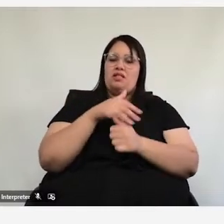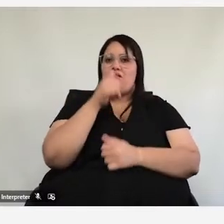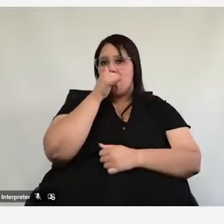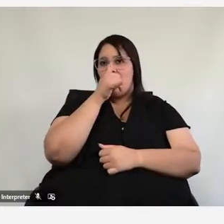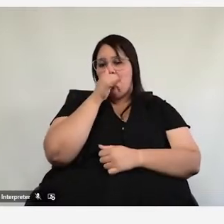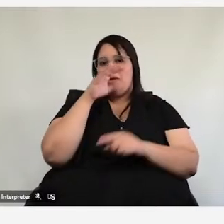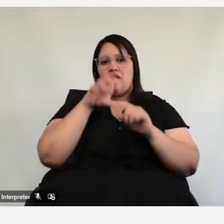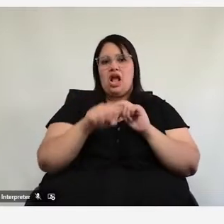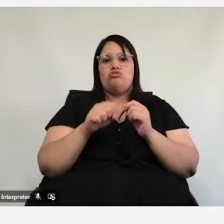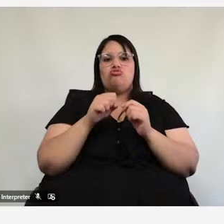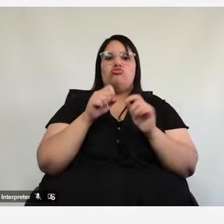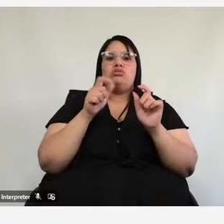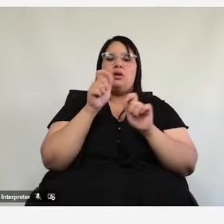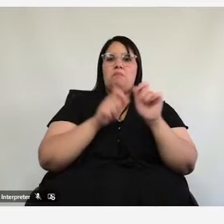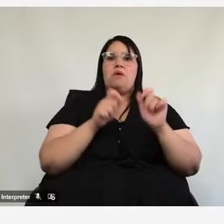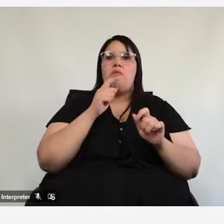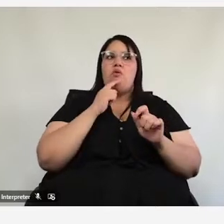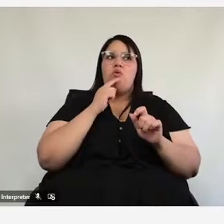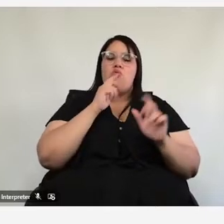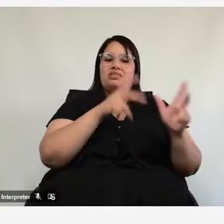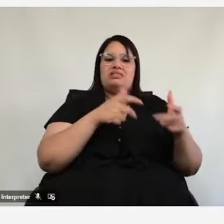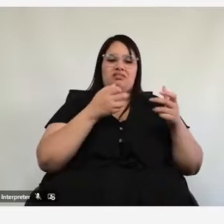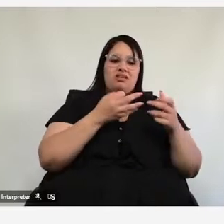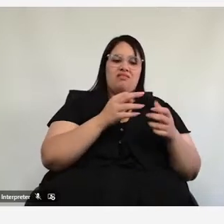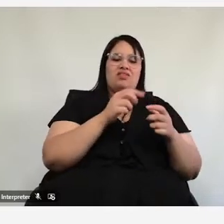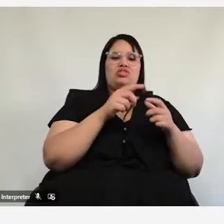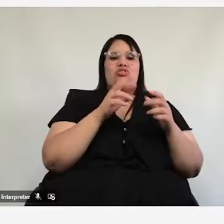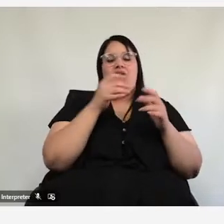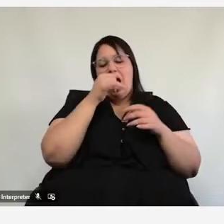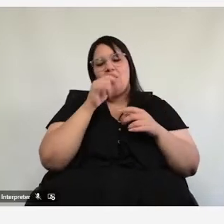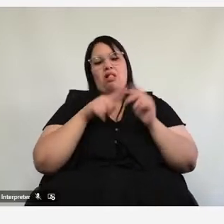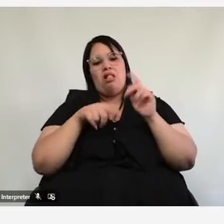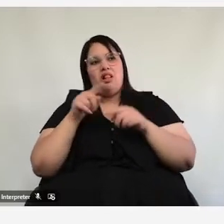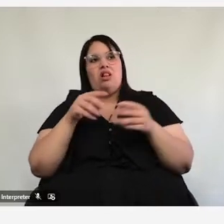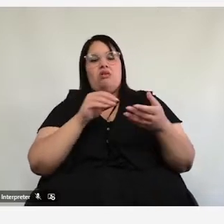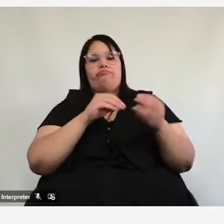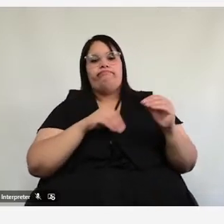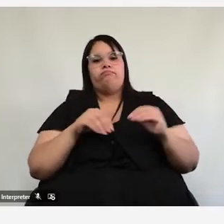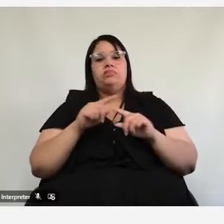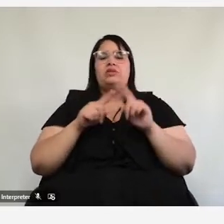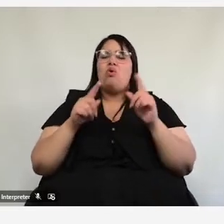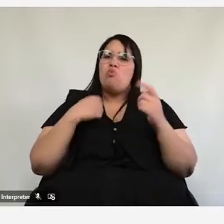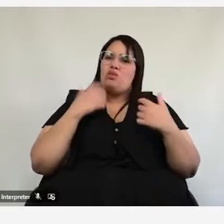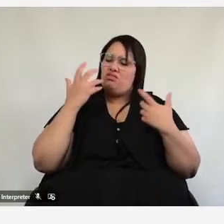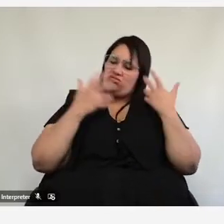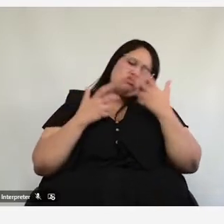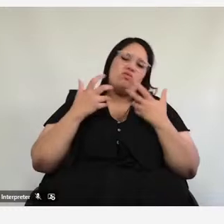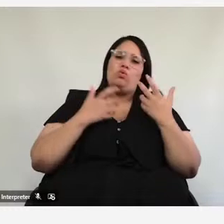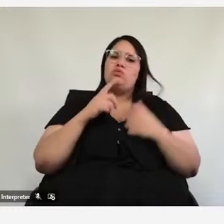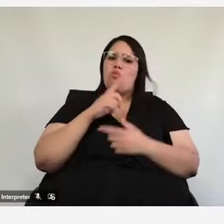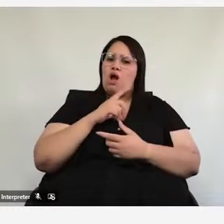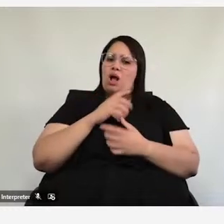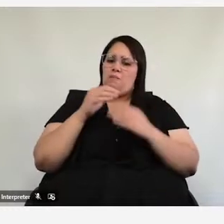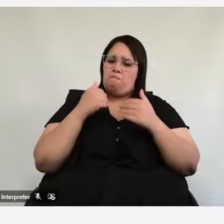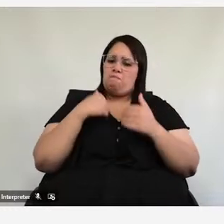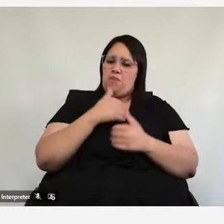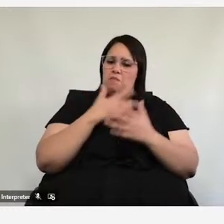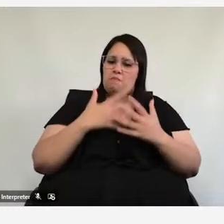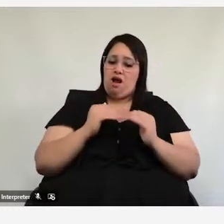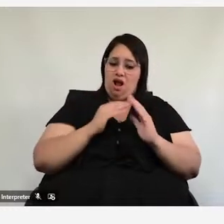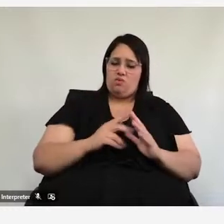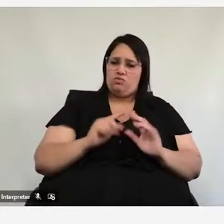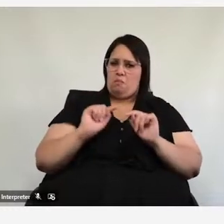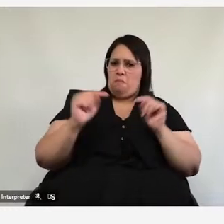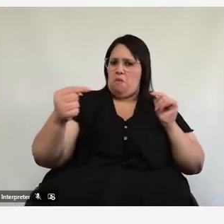catching poachers and smugglers. Now, Speaker, it baffles me as to why some members of the House opposed to LEAP seem to want